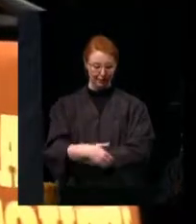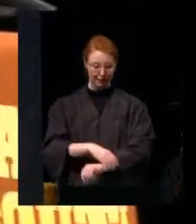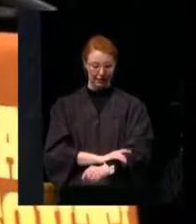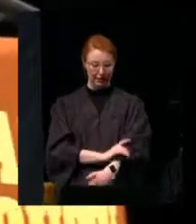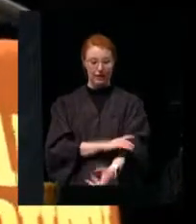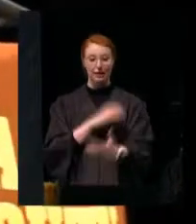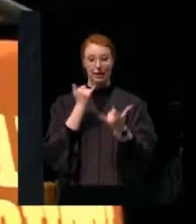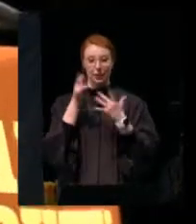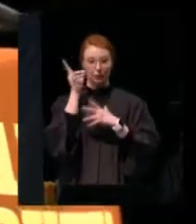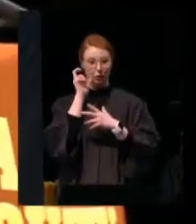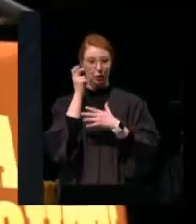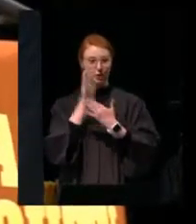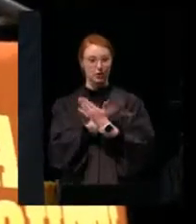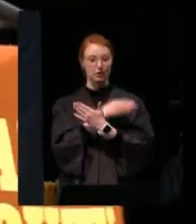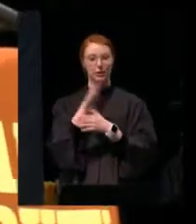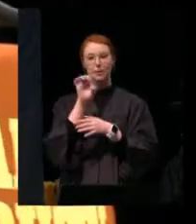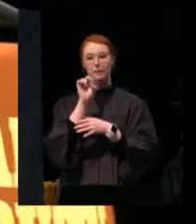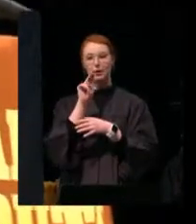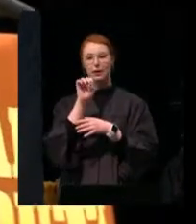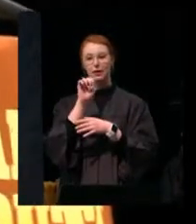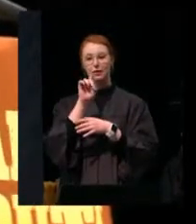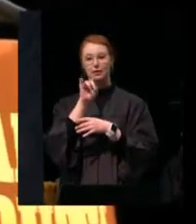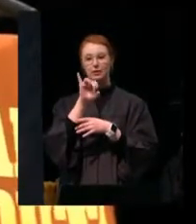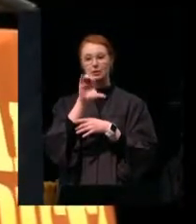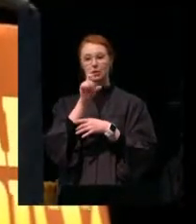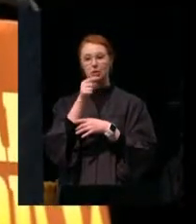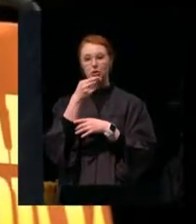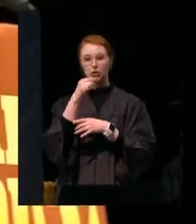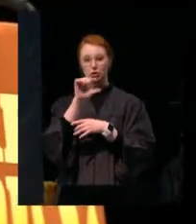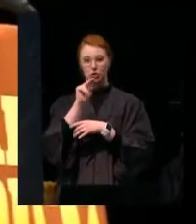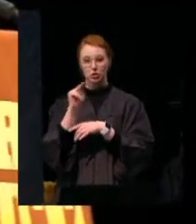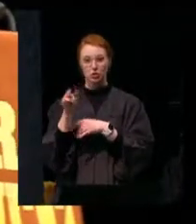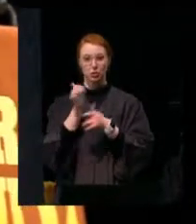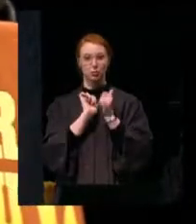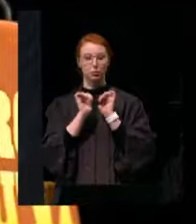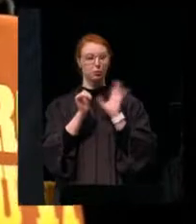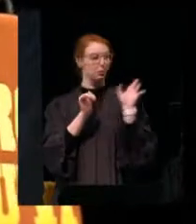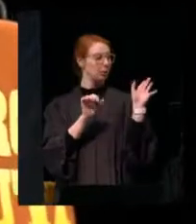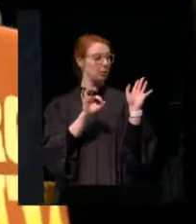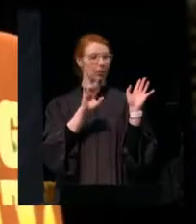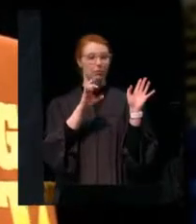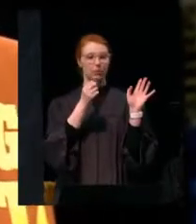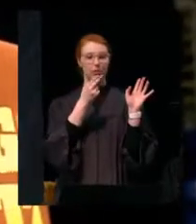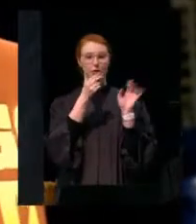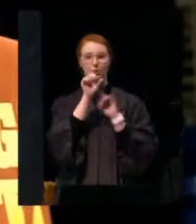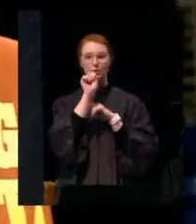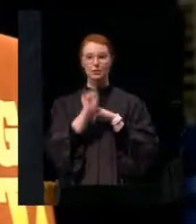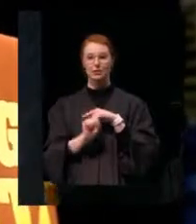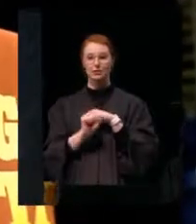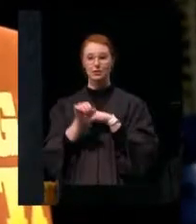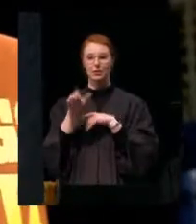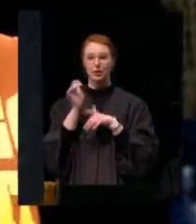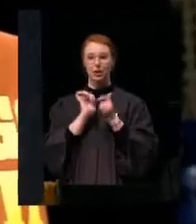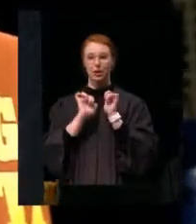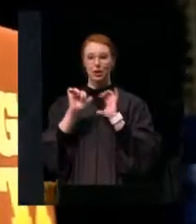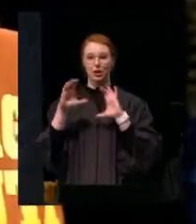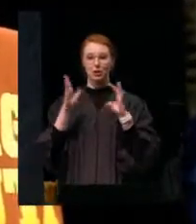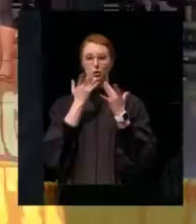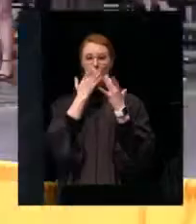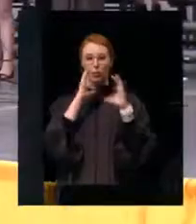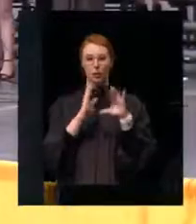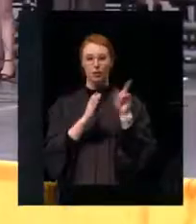now hear Benediction, an Irish Blessing, performed by the Fargo South Concert Choir under the direction of Mrs. Sarah Lickblau.